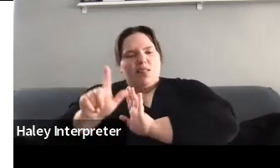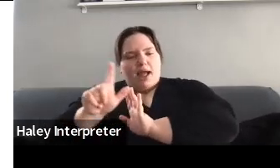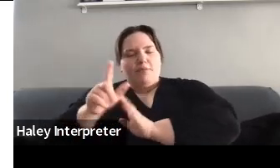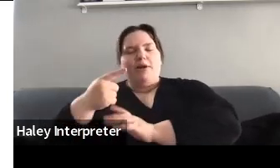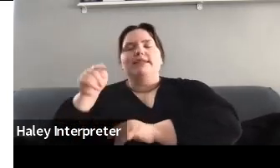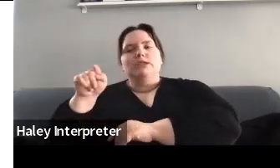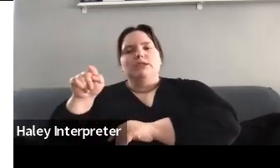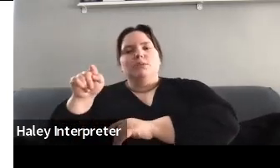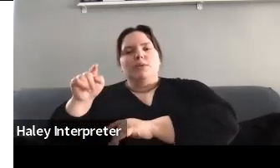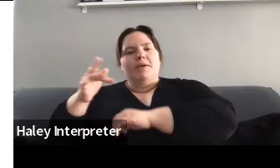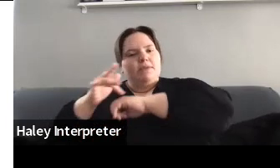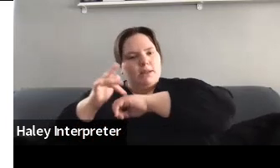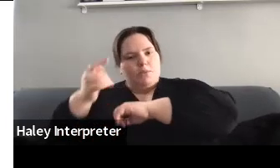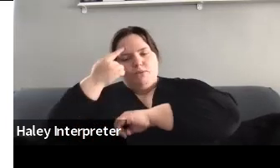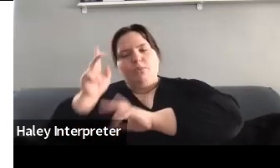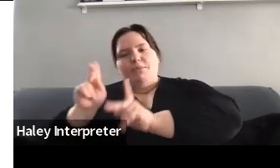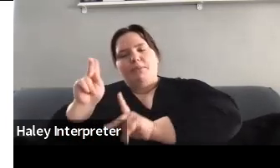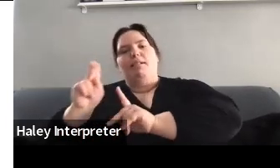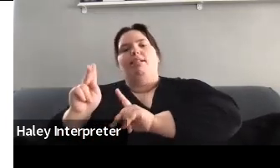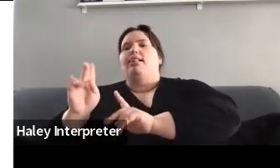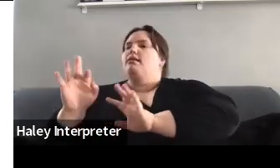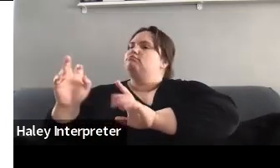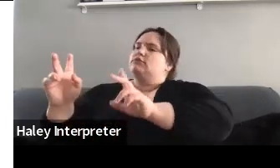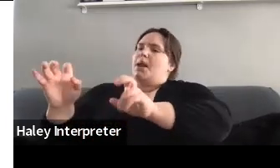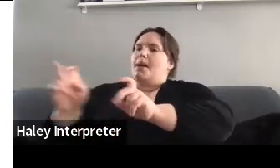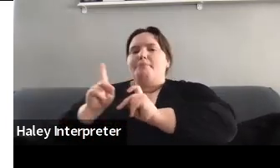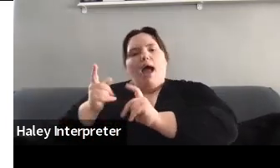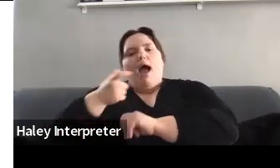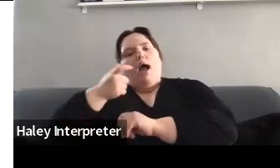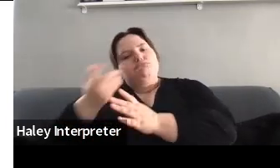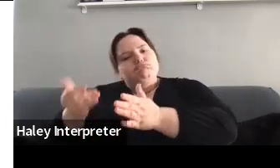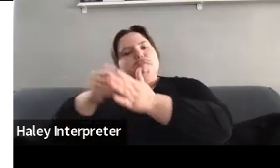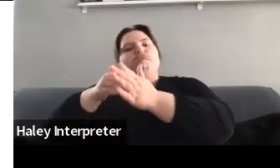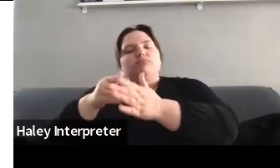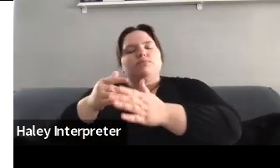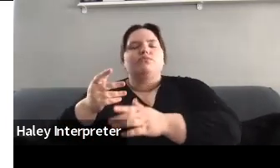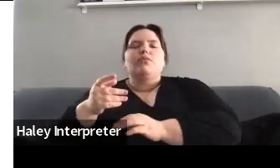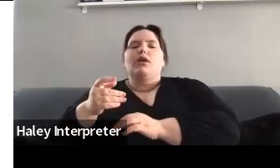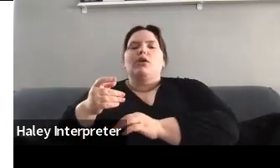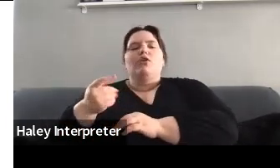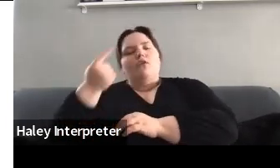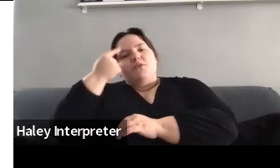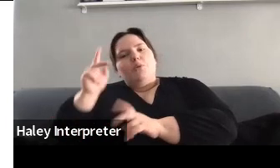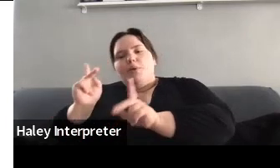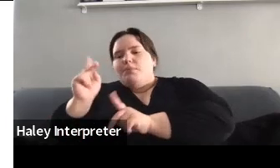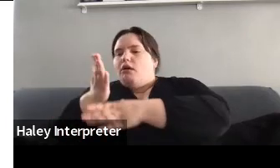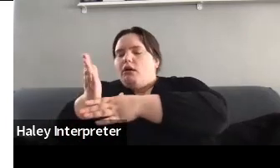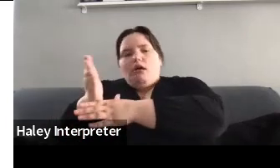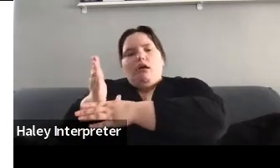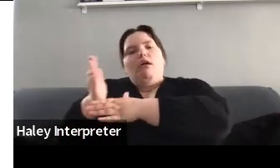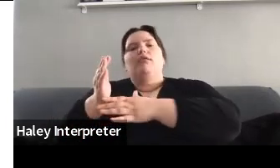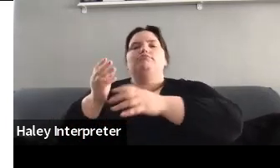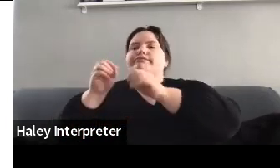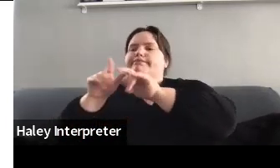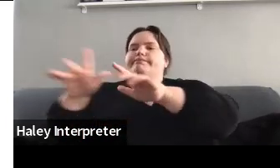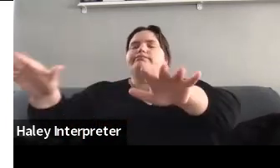will be available for people to come back to for reference, and for people to share. And we do